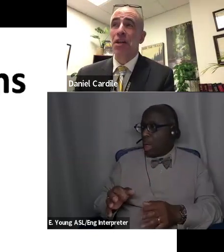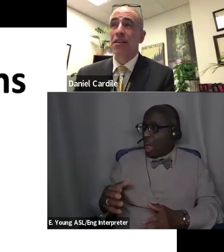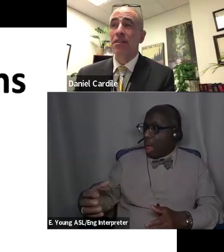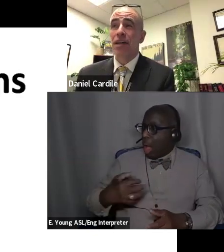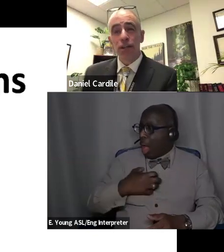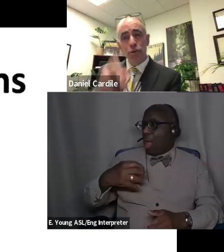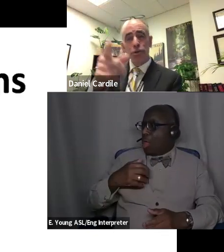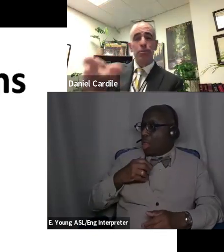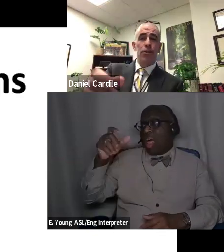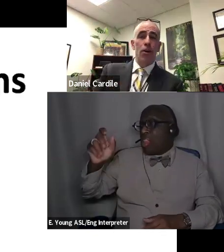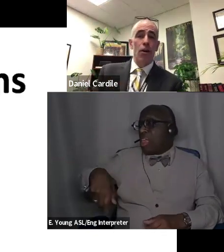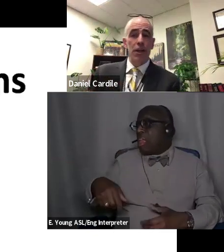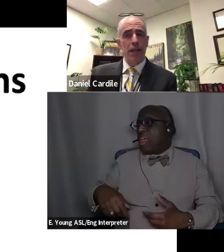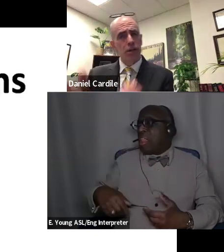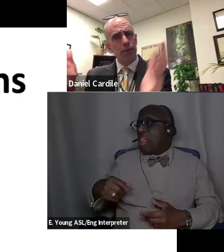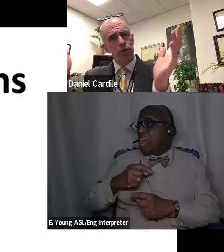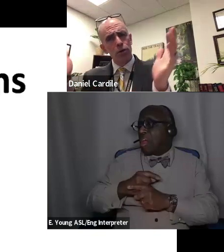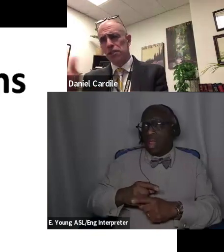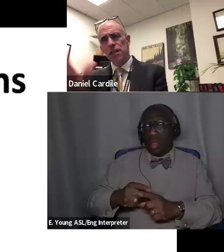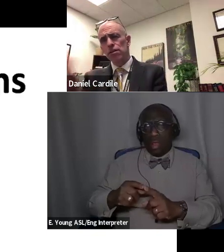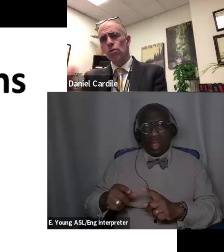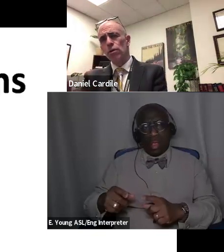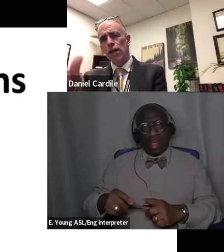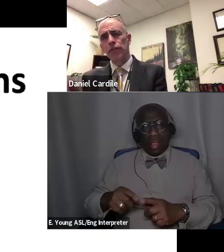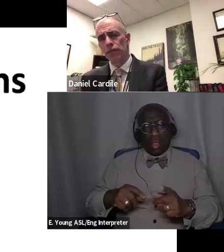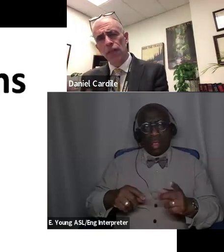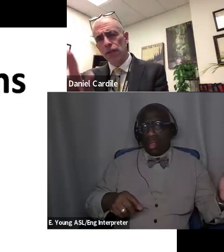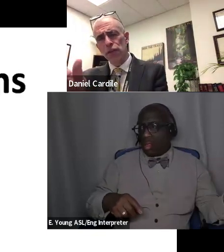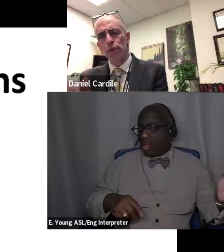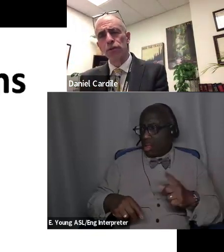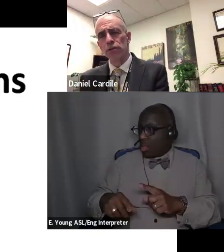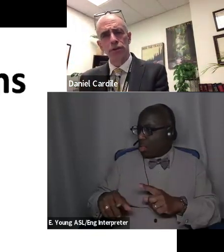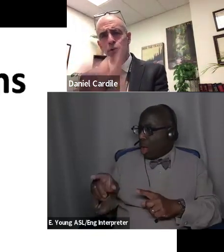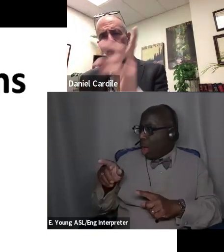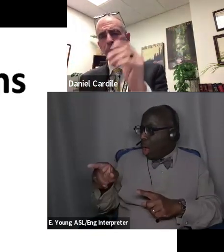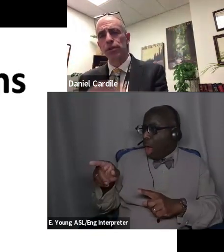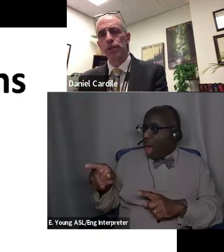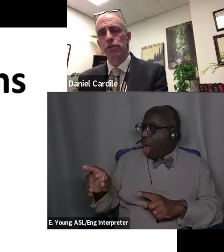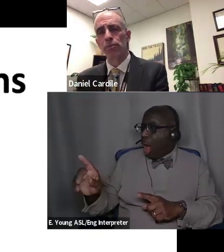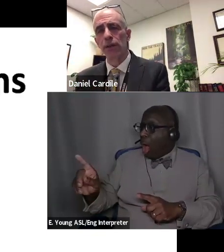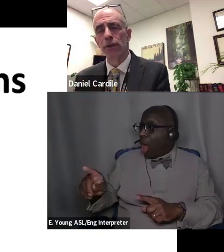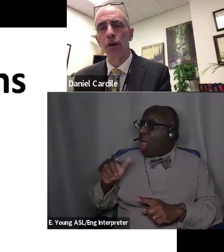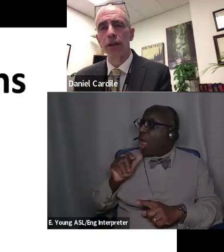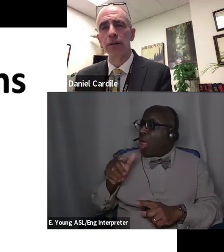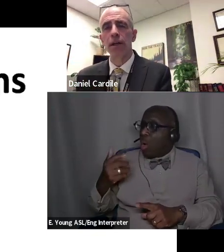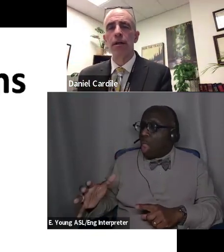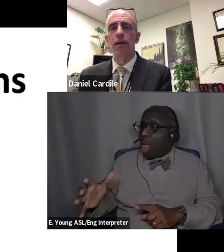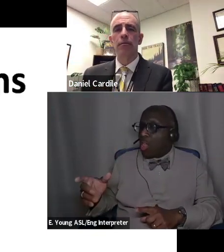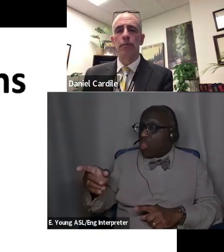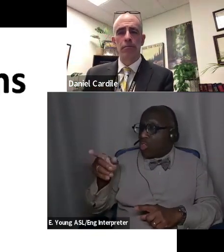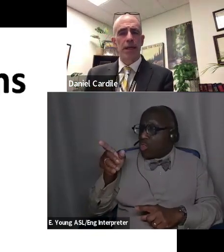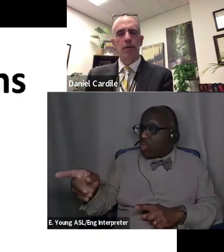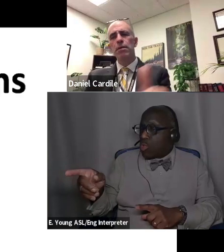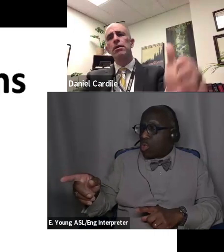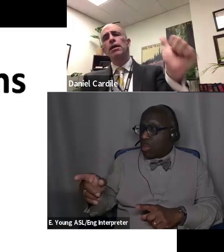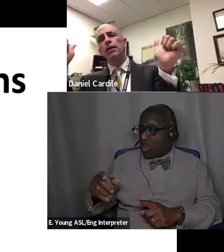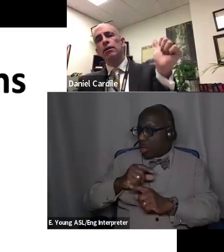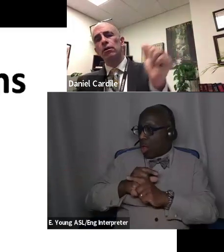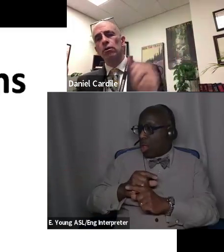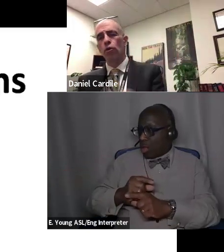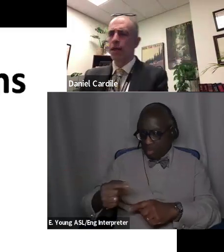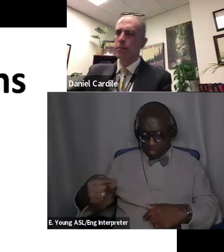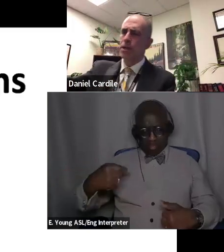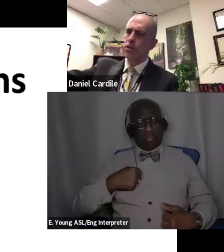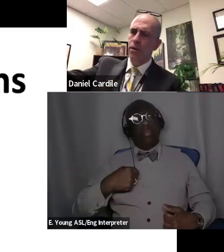and object that you should be the guardian. They can come to court and say, no, not this person. Don't let the petitioner be the guardian. Make it be